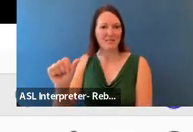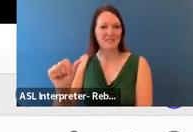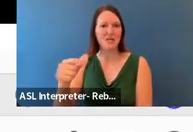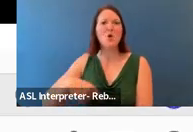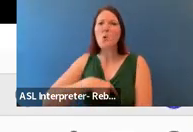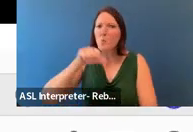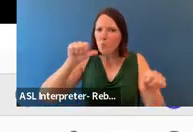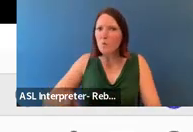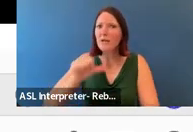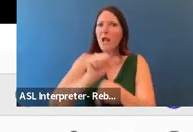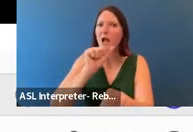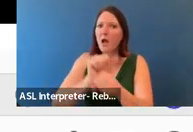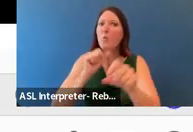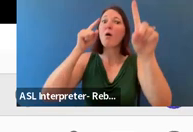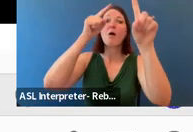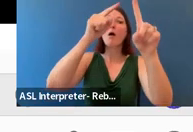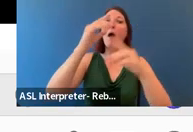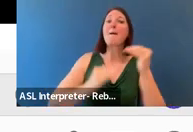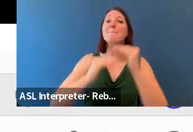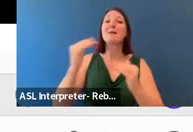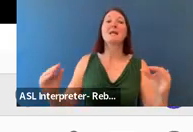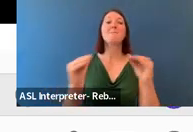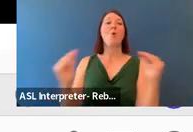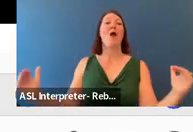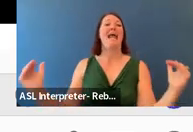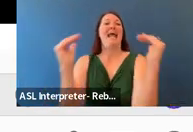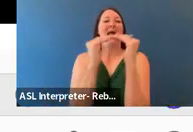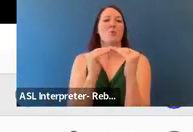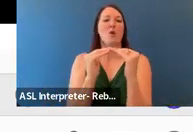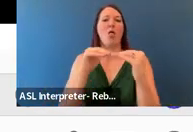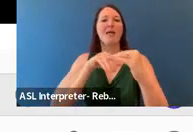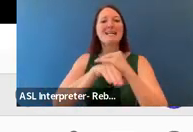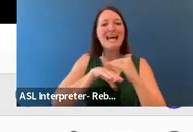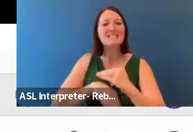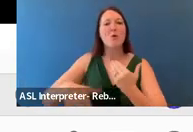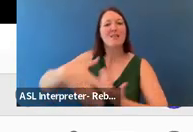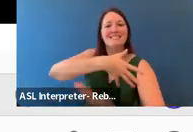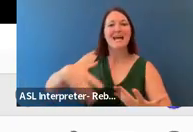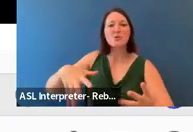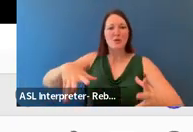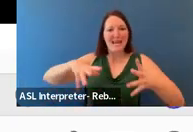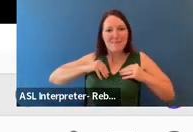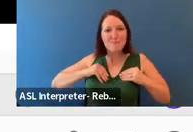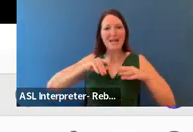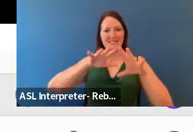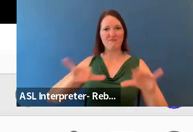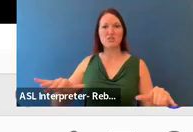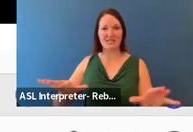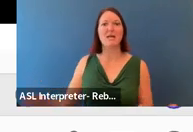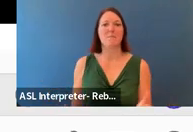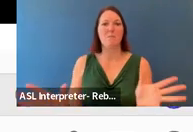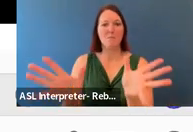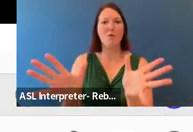we can work towards building a more equitable and accessible society that embraces diversity and